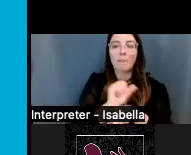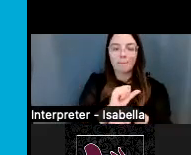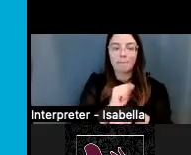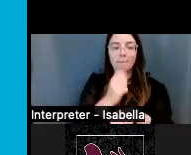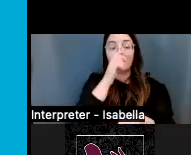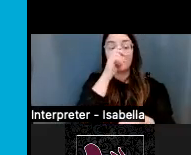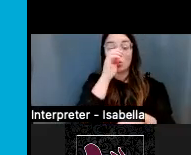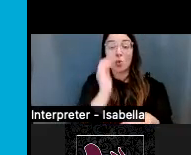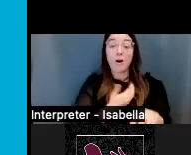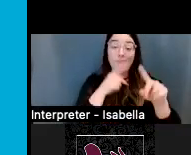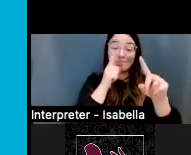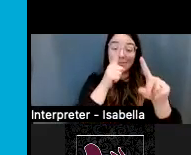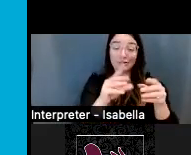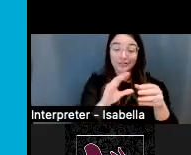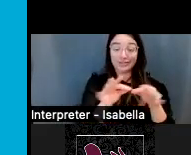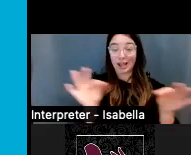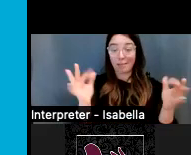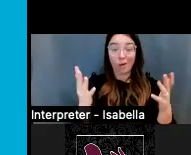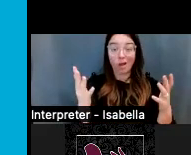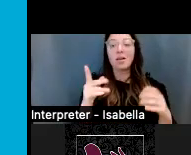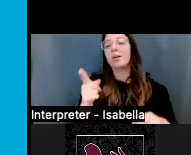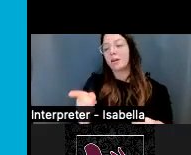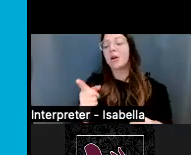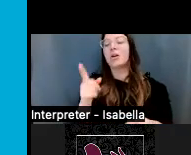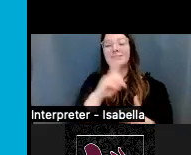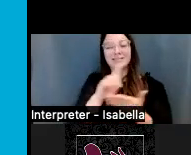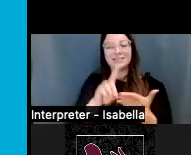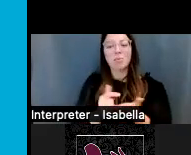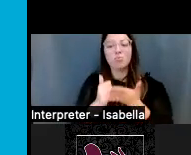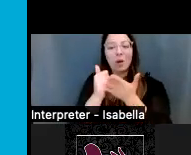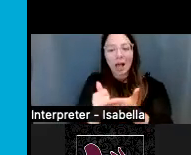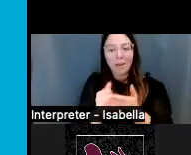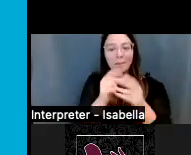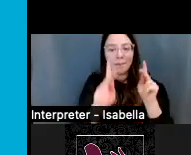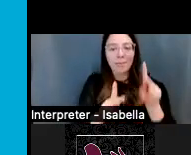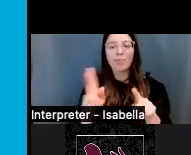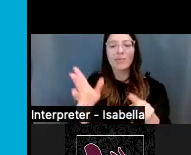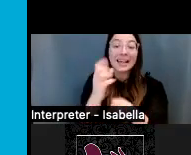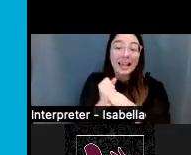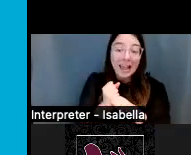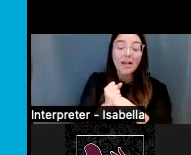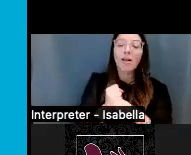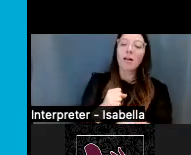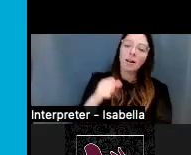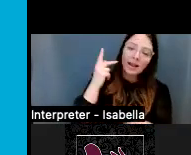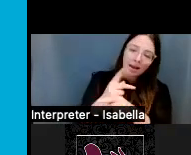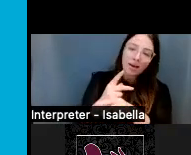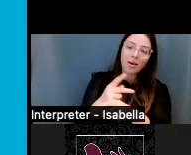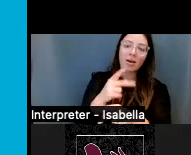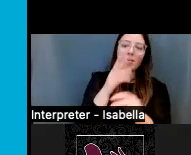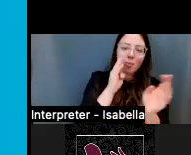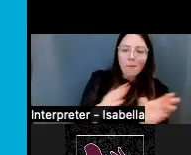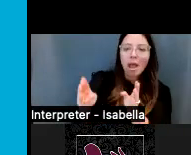vocational program is designed to help individuals secure, maintain, prepare for, and advance